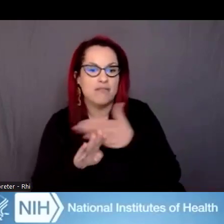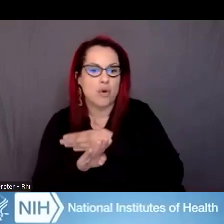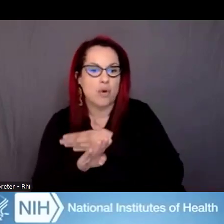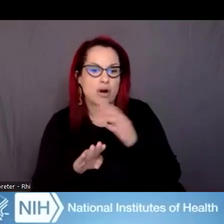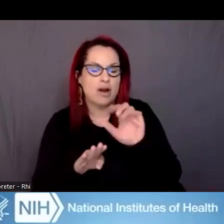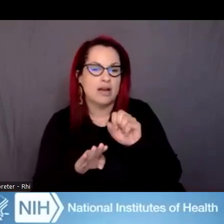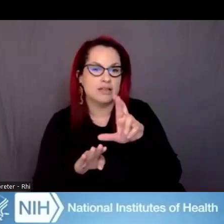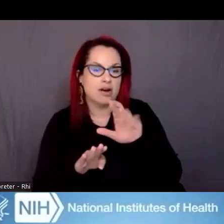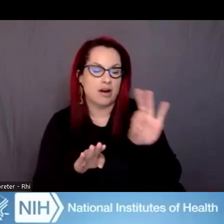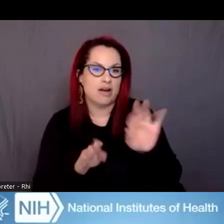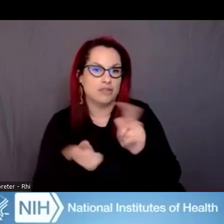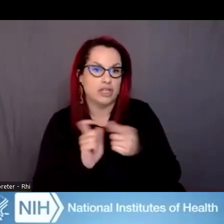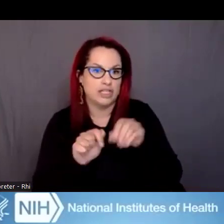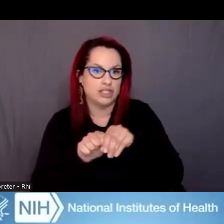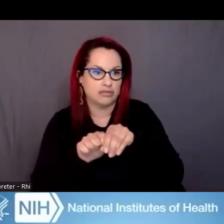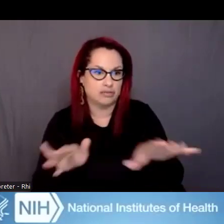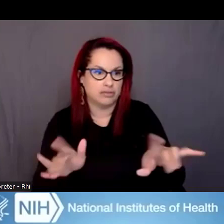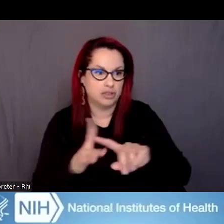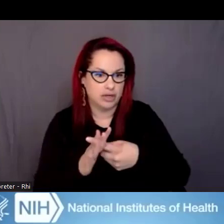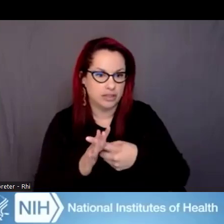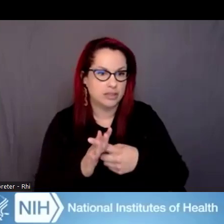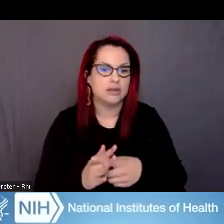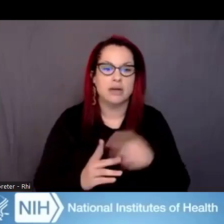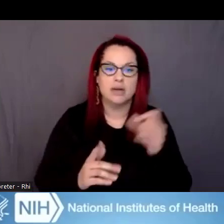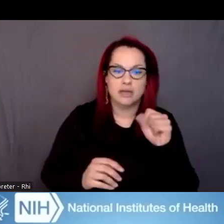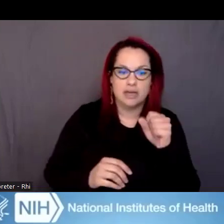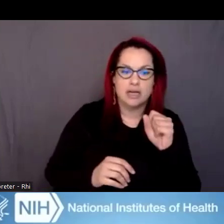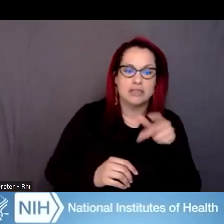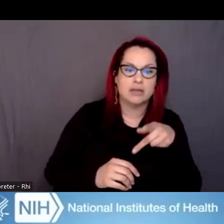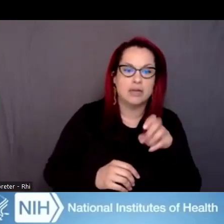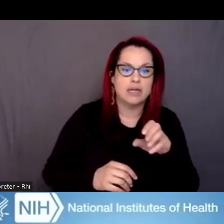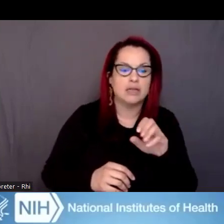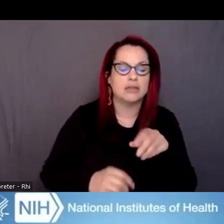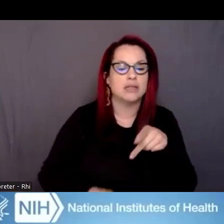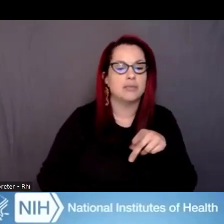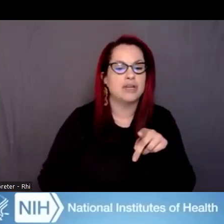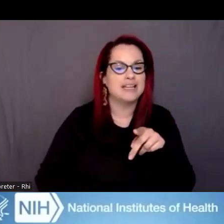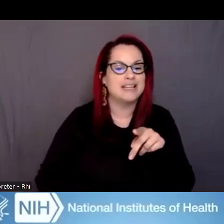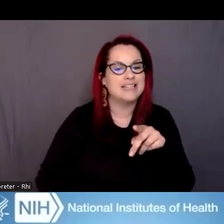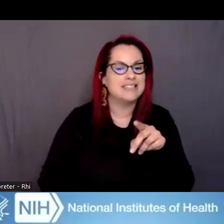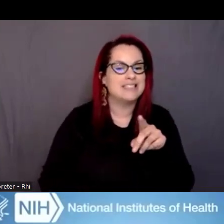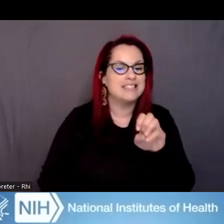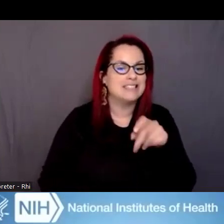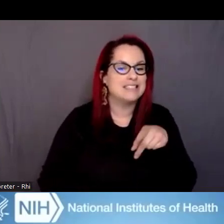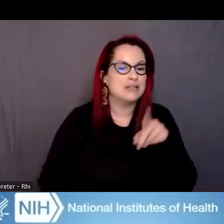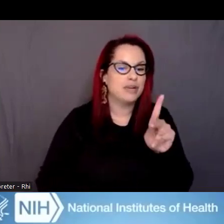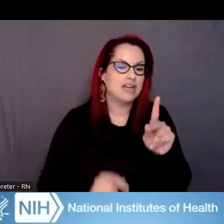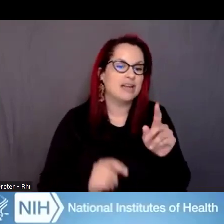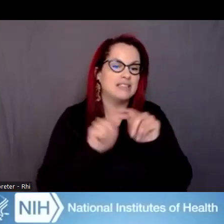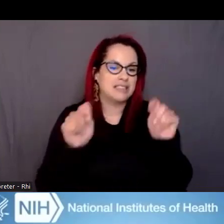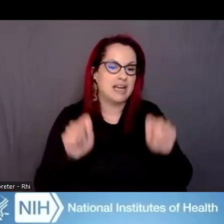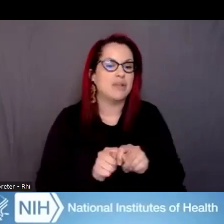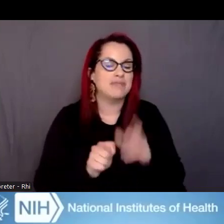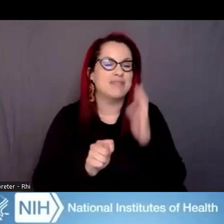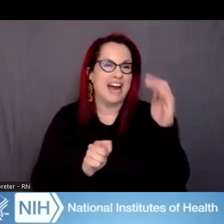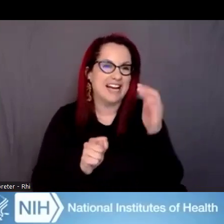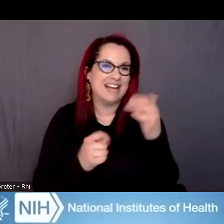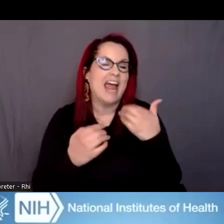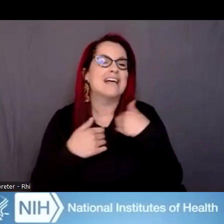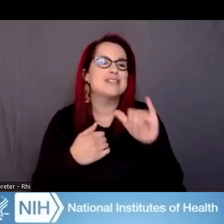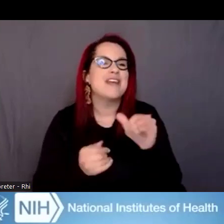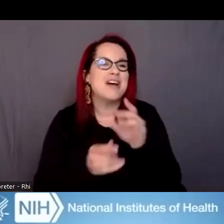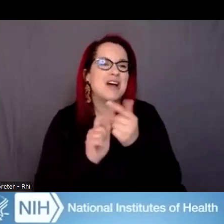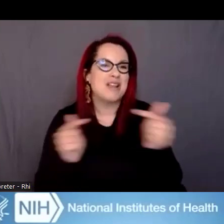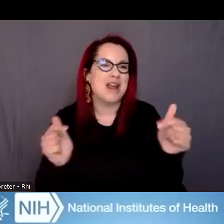PEDP templates that will be available and should be used has the interim PEDP language. So that